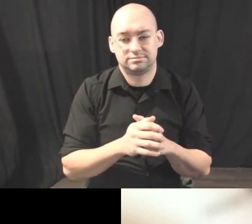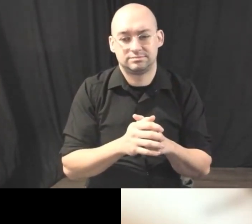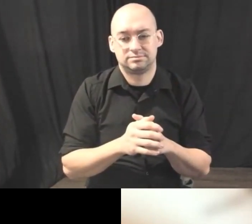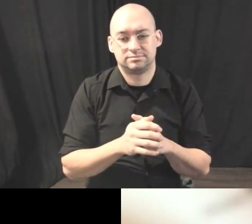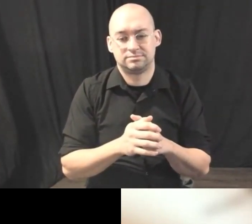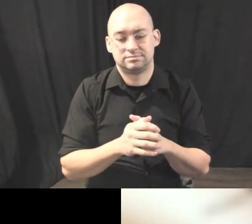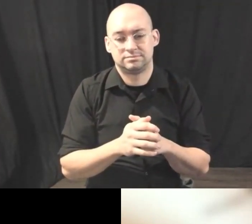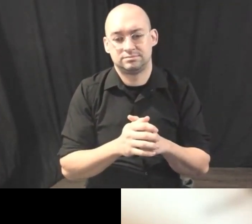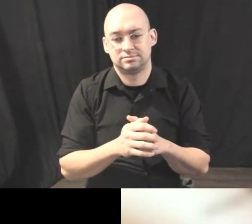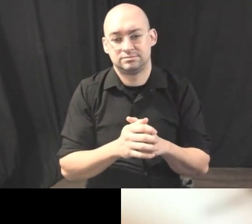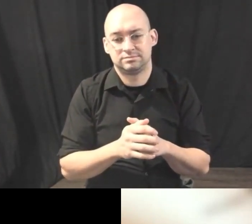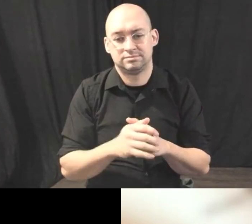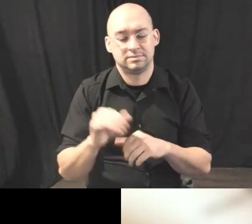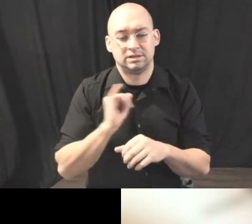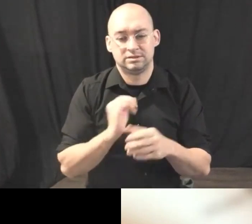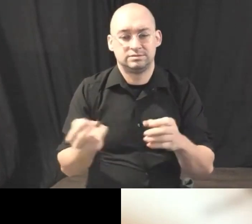I'll jump in real quick following